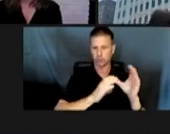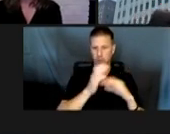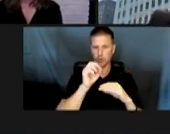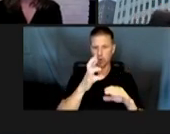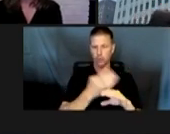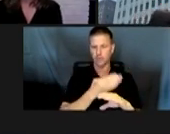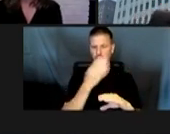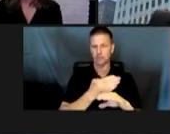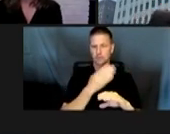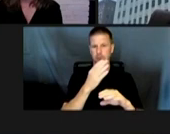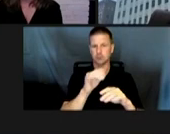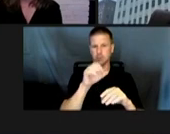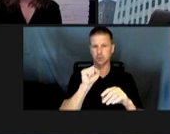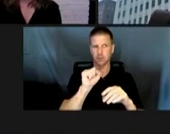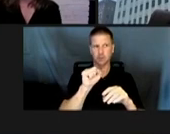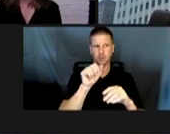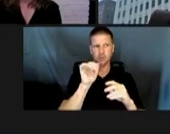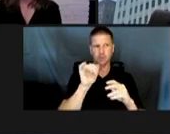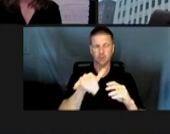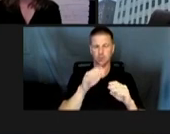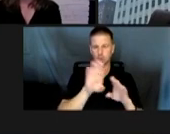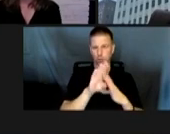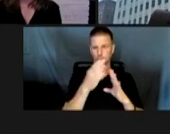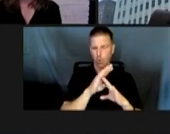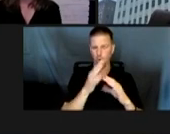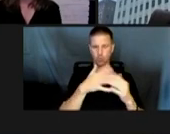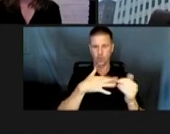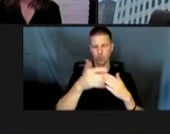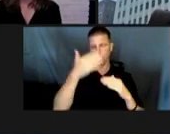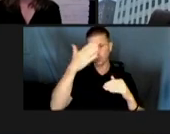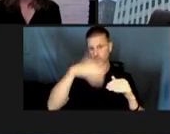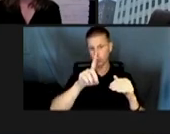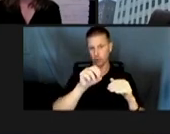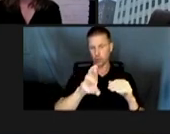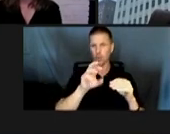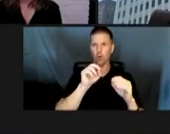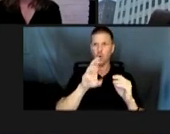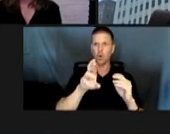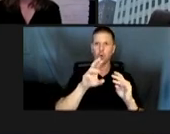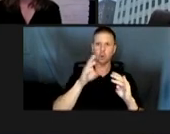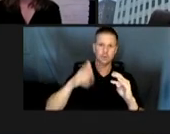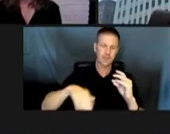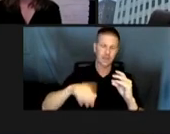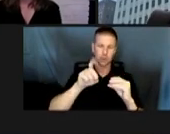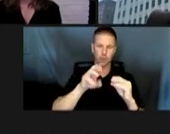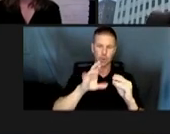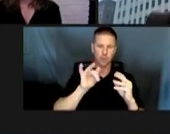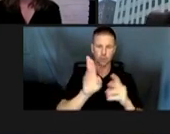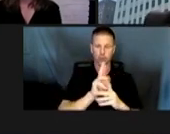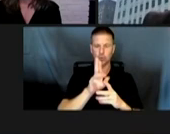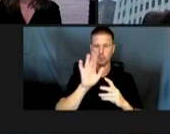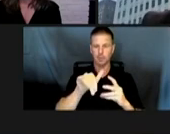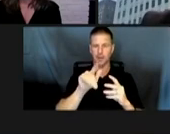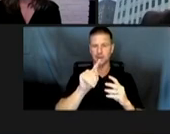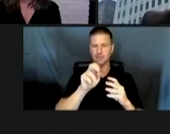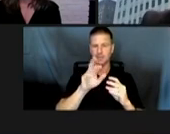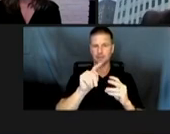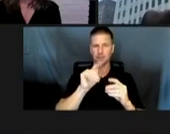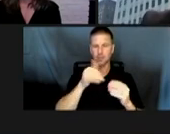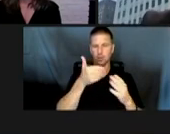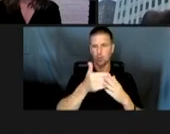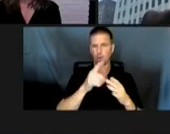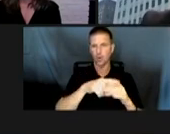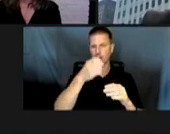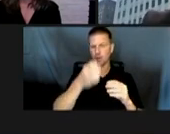renovation is that a door, whether it's the front door or a side door that's being used by tenants that is closer to the elevator